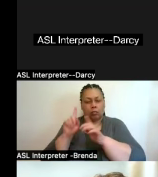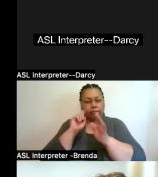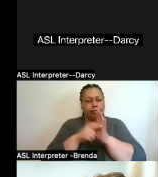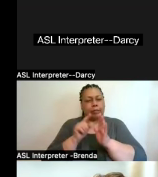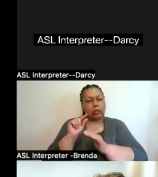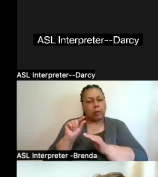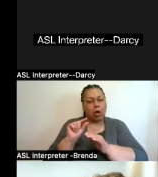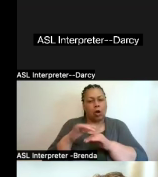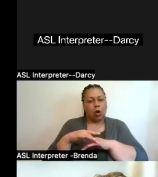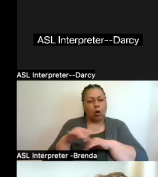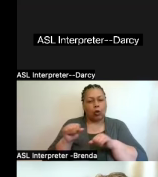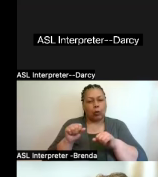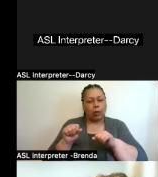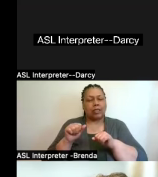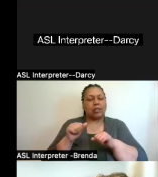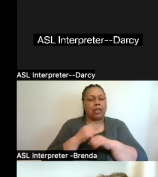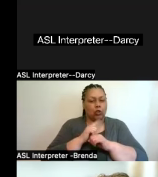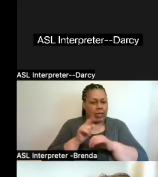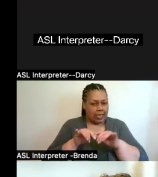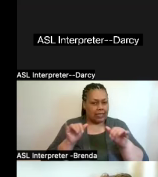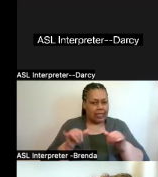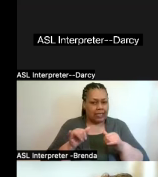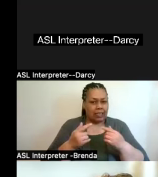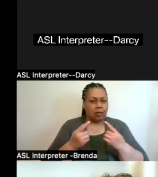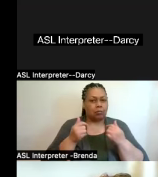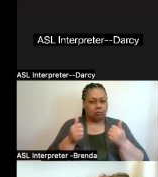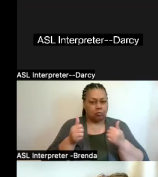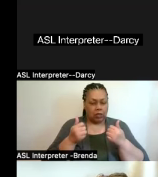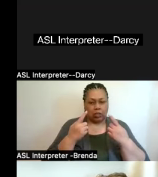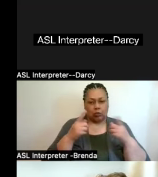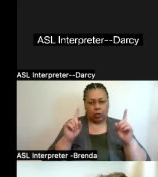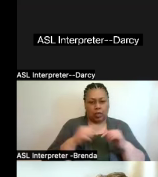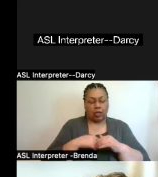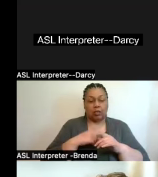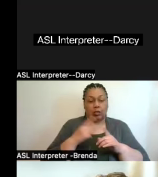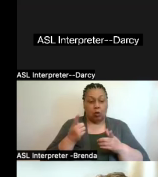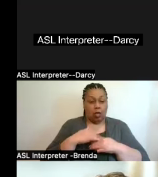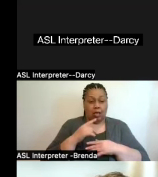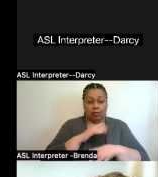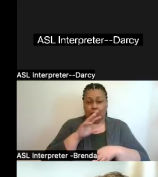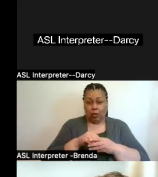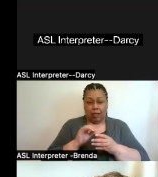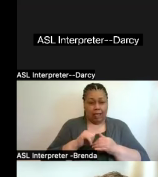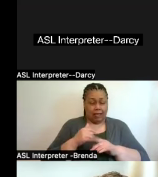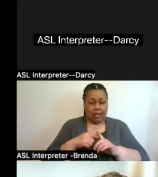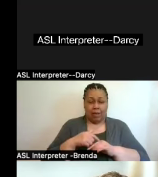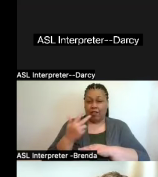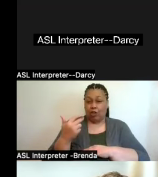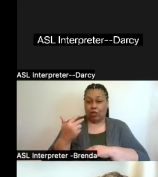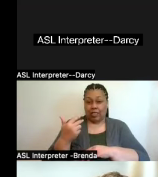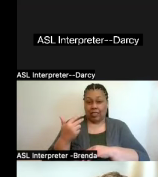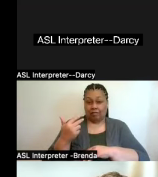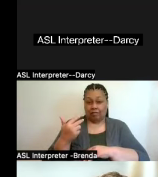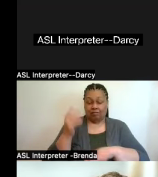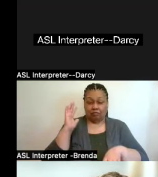to make sure that the system is working. So in this time, there were 13 earthquakes that had Shake Alert magnitude estimates